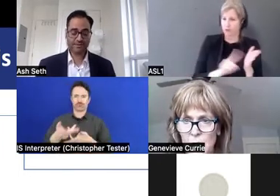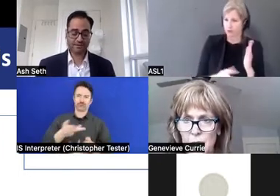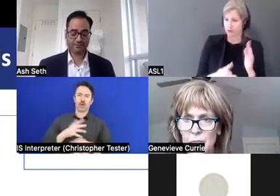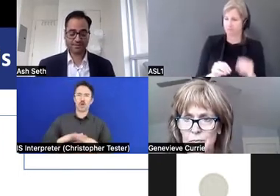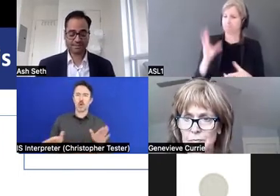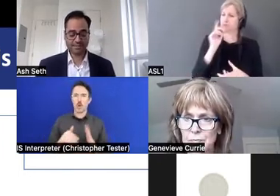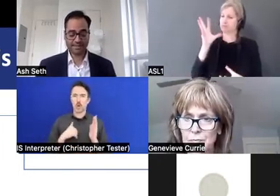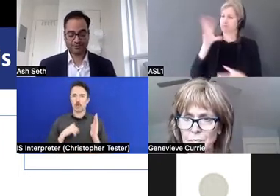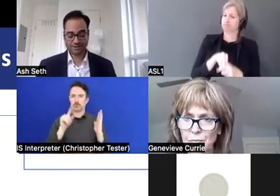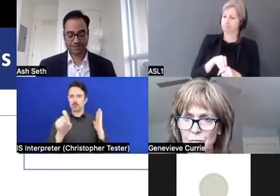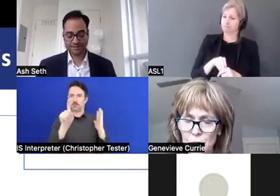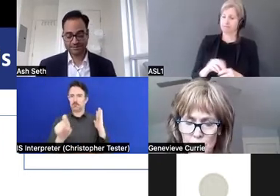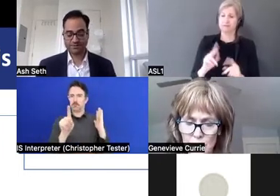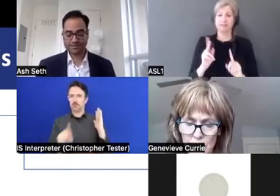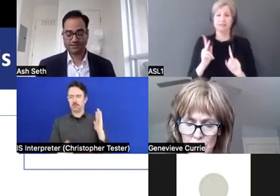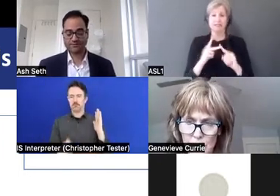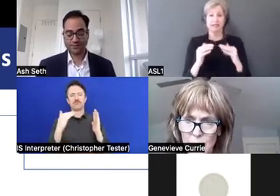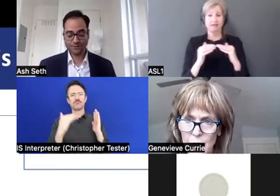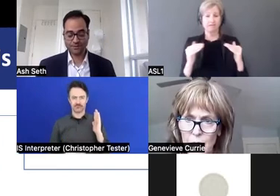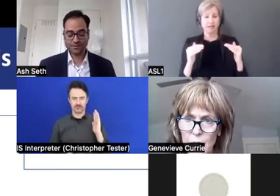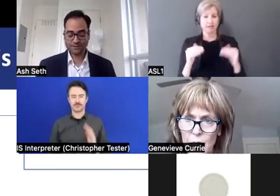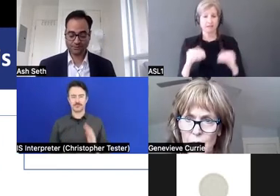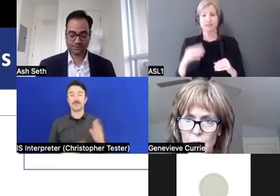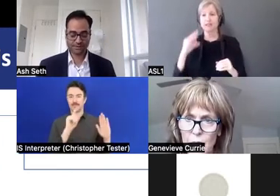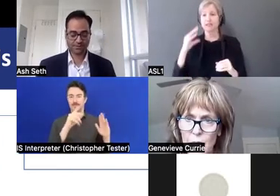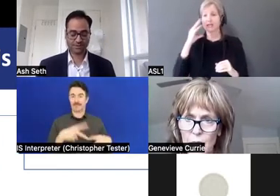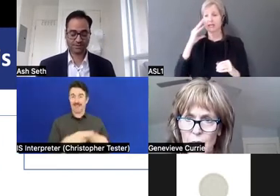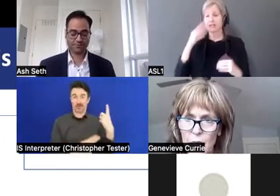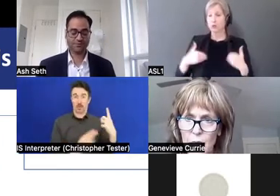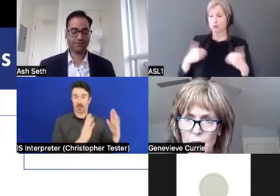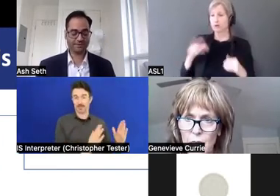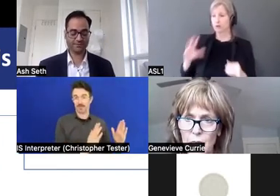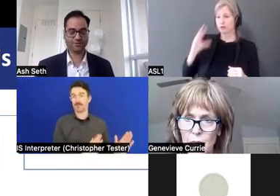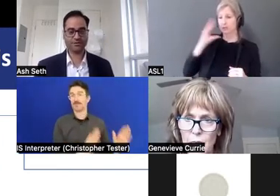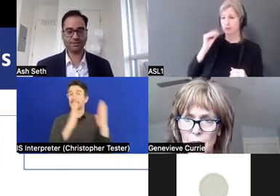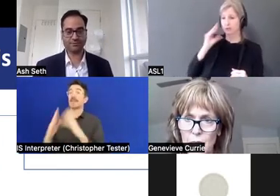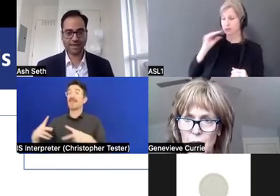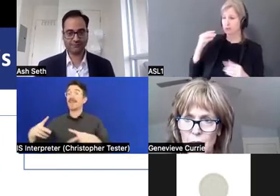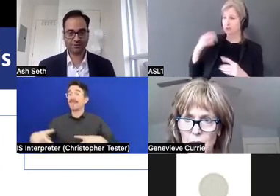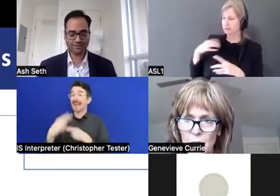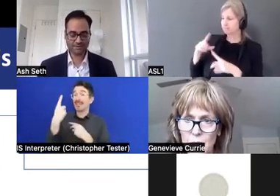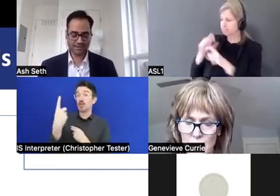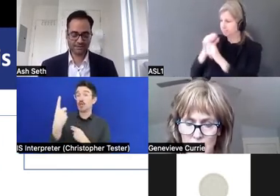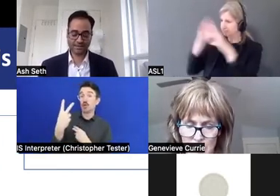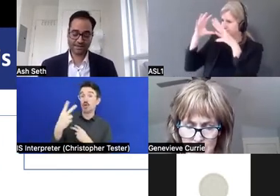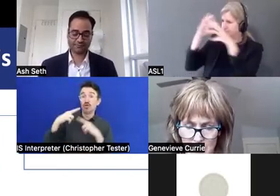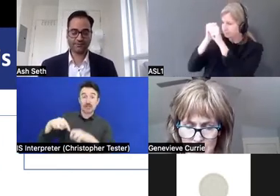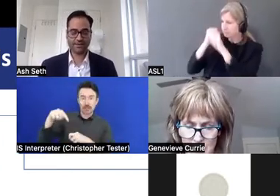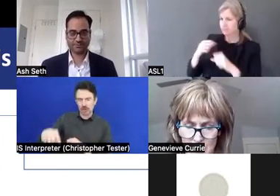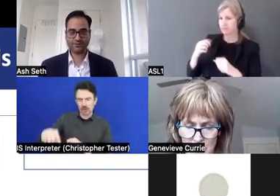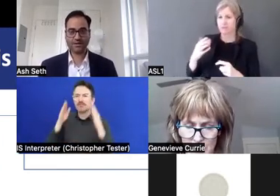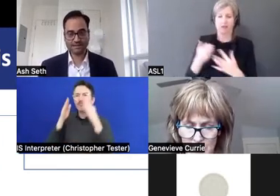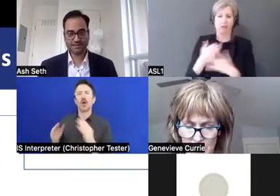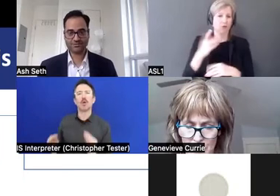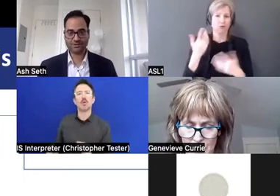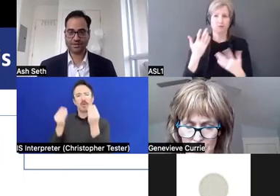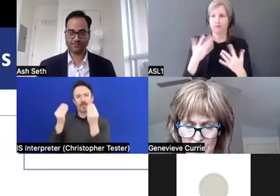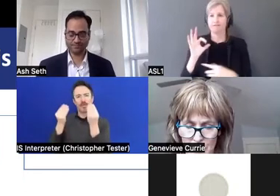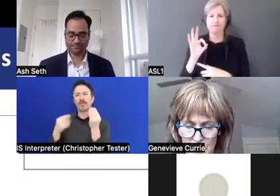second phase of the study captured the experiences of youth who were recruited through various social media platforms like Facebook